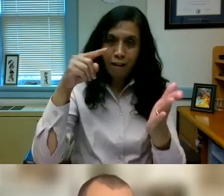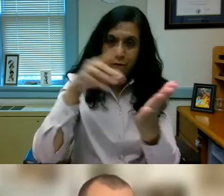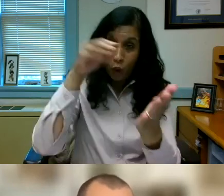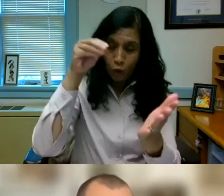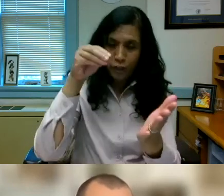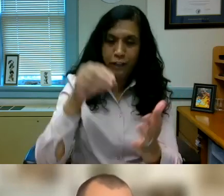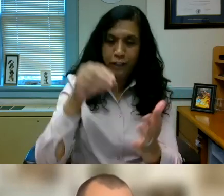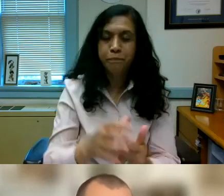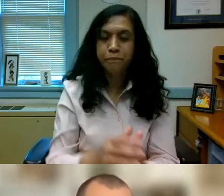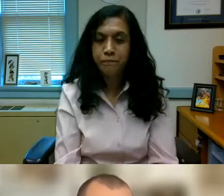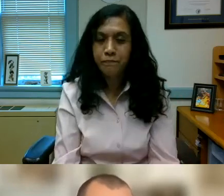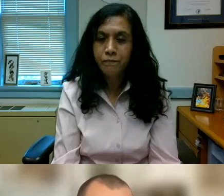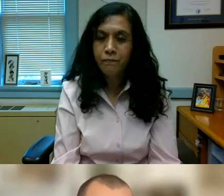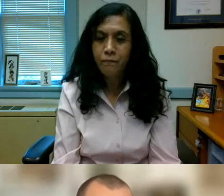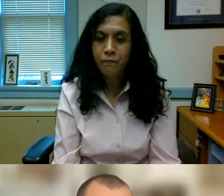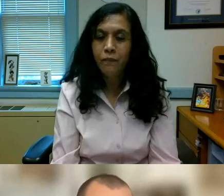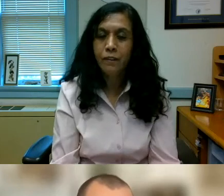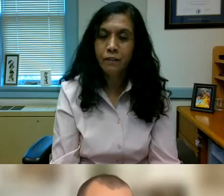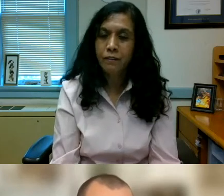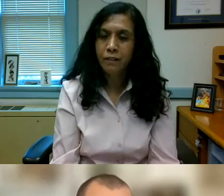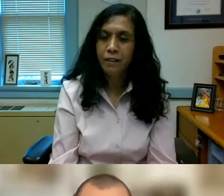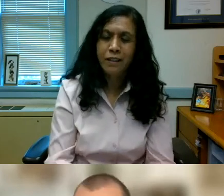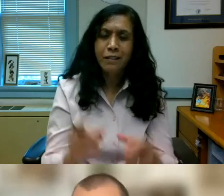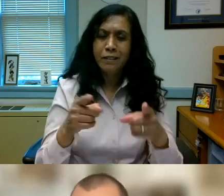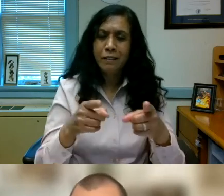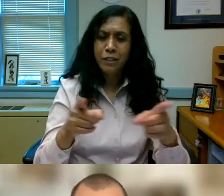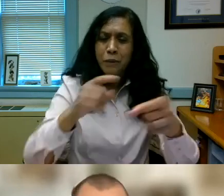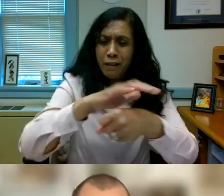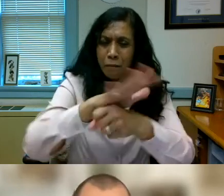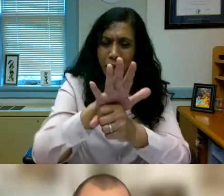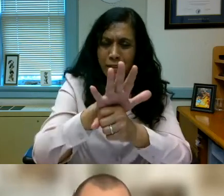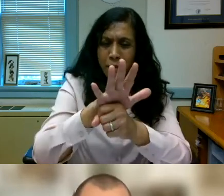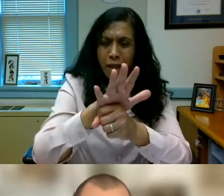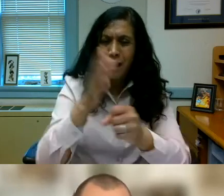Including principles of universal design for learning.